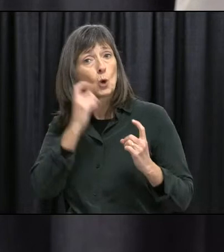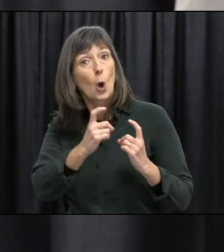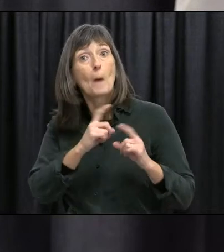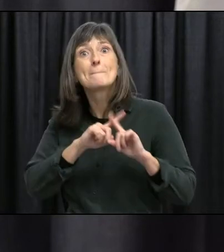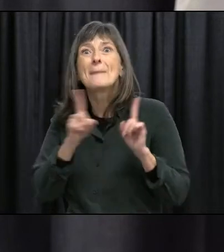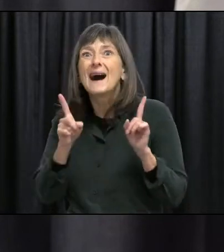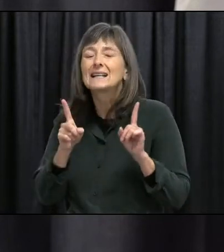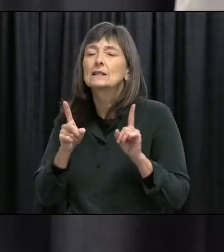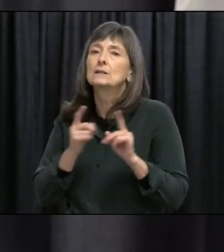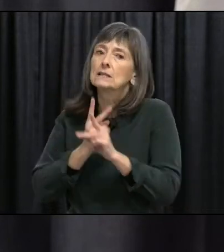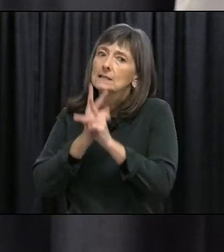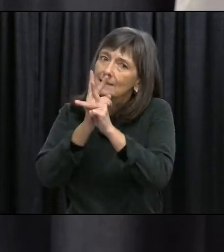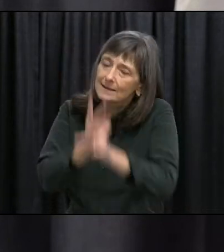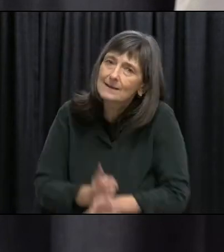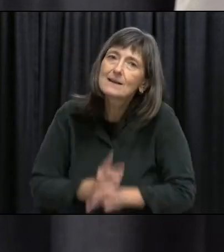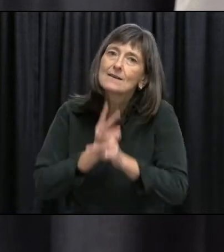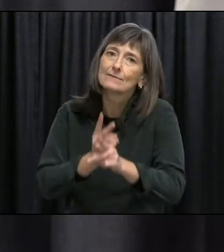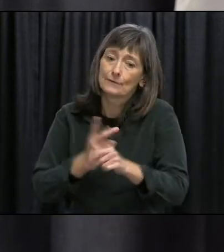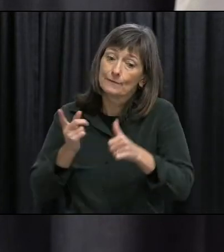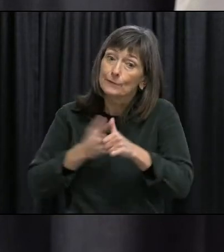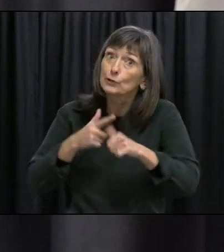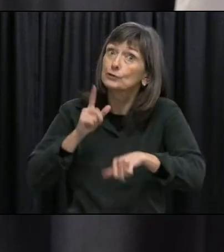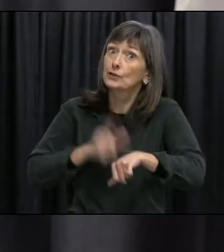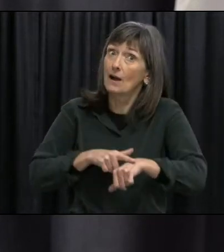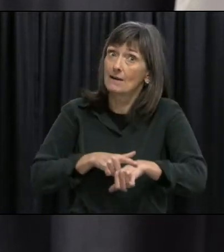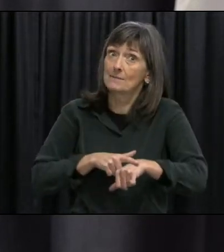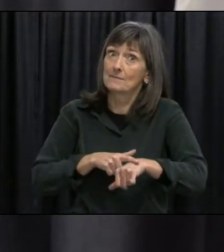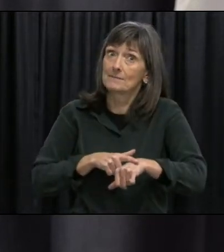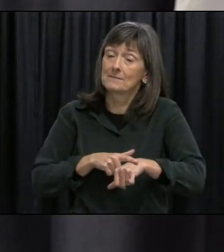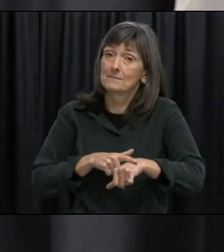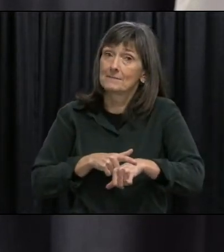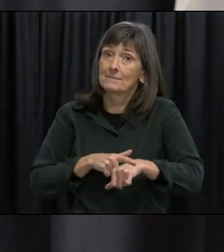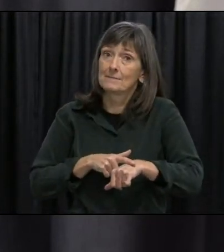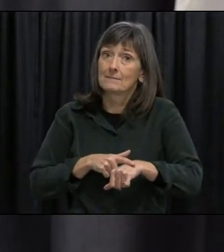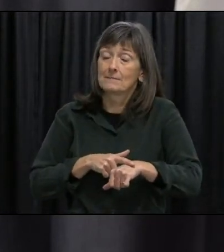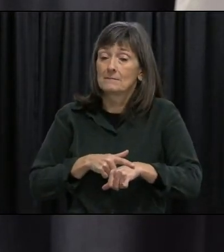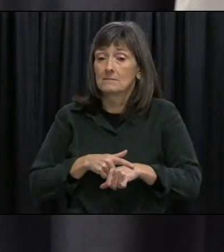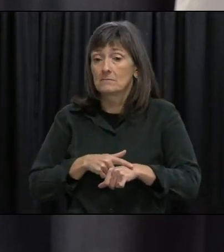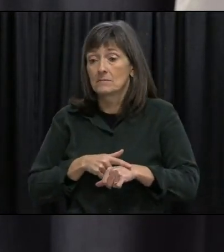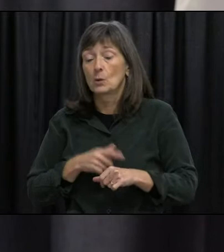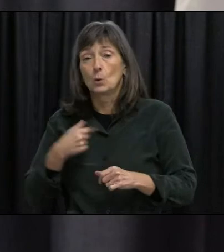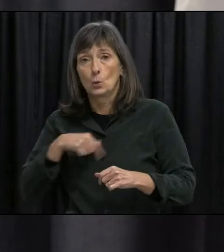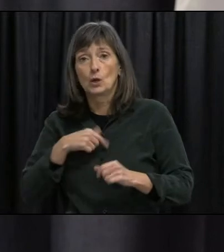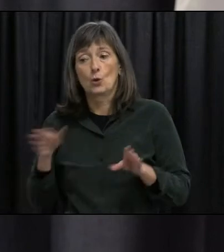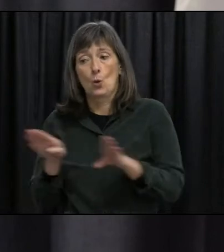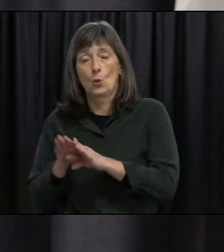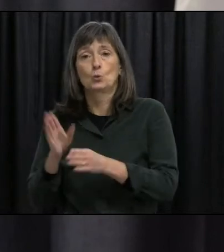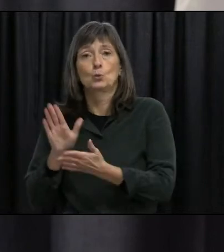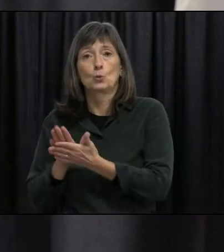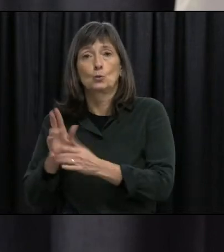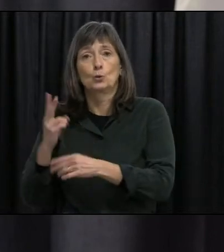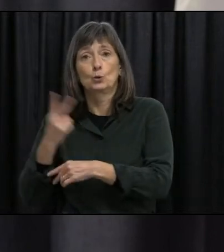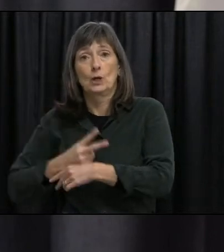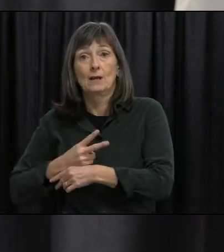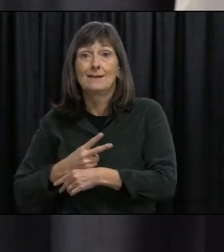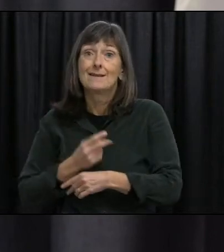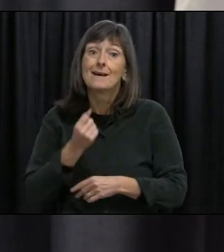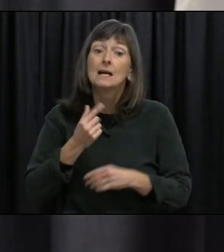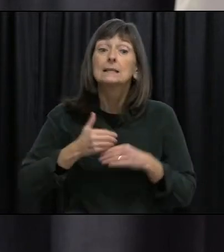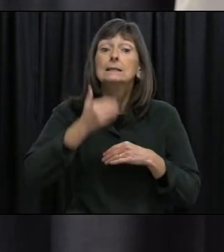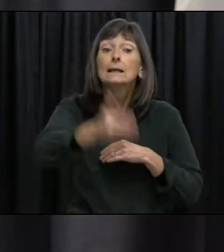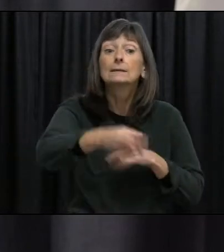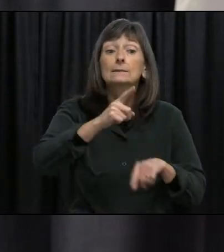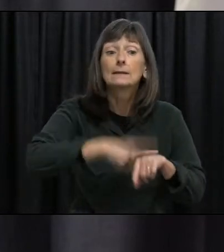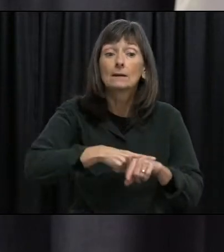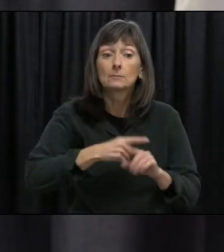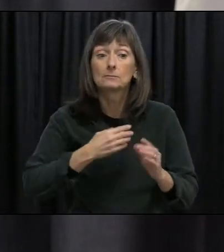again, this is the first time through for us. I don't think it templates how we react in the future. And as I've said, it also gives us a bit